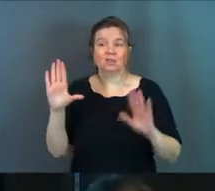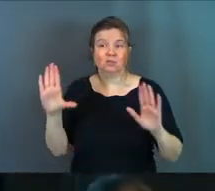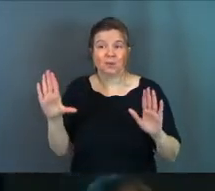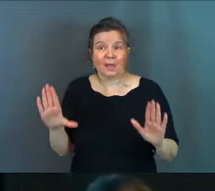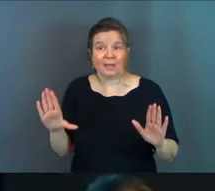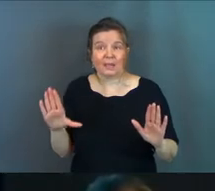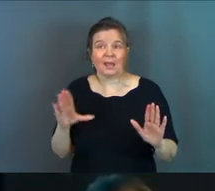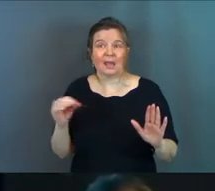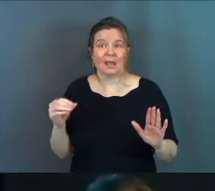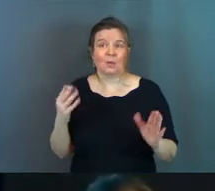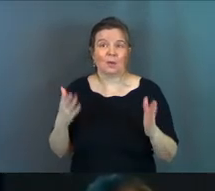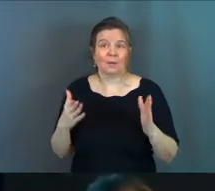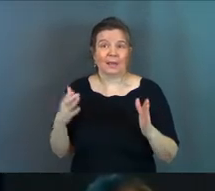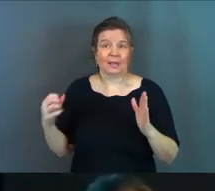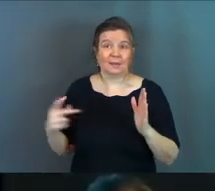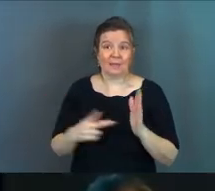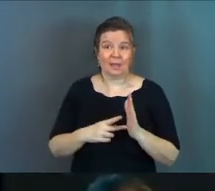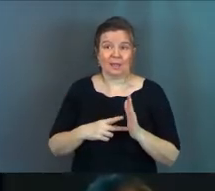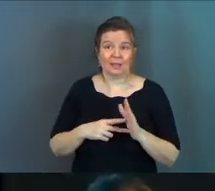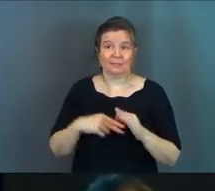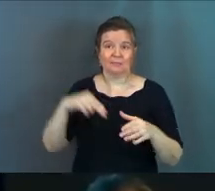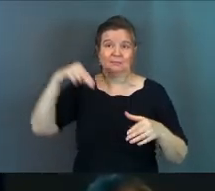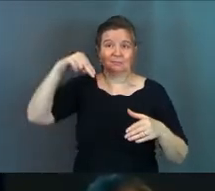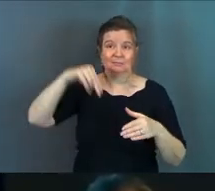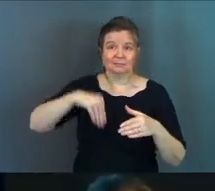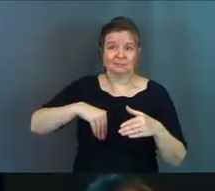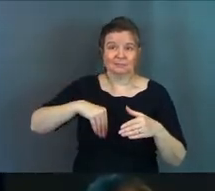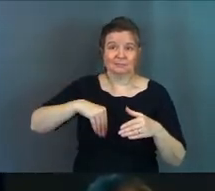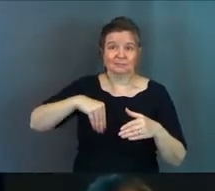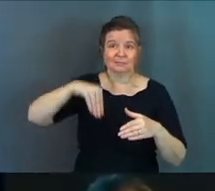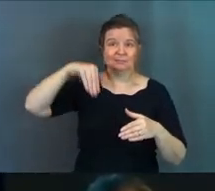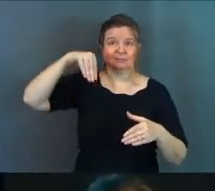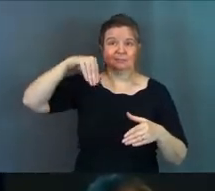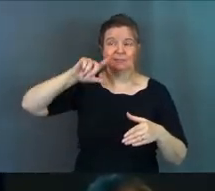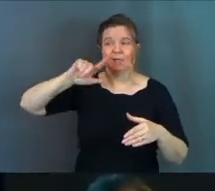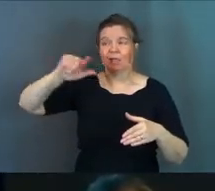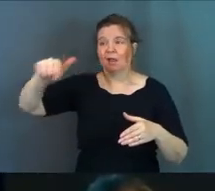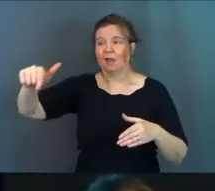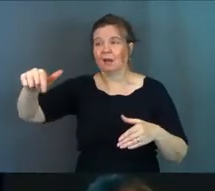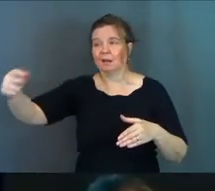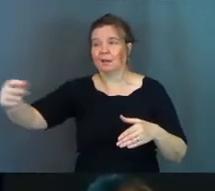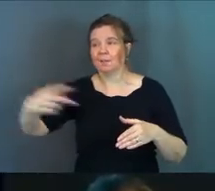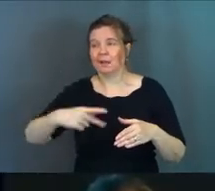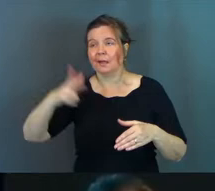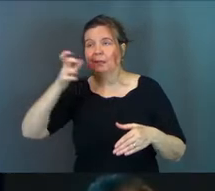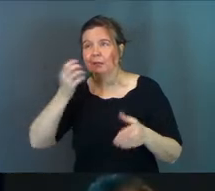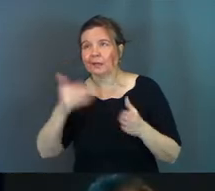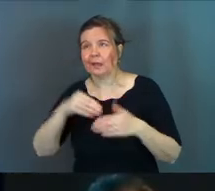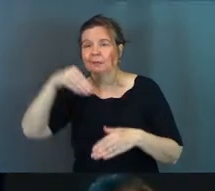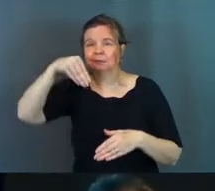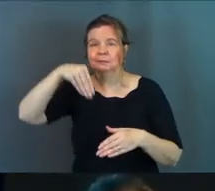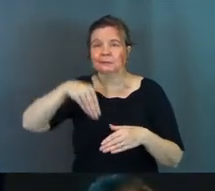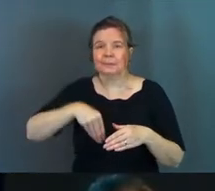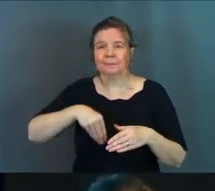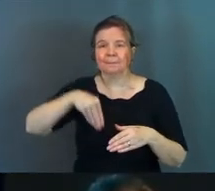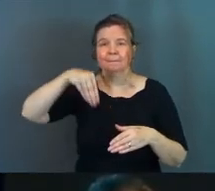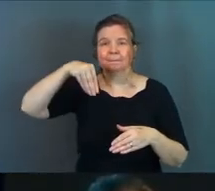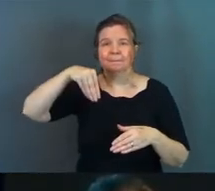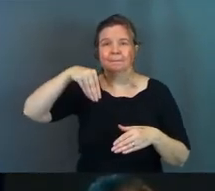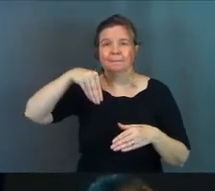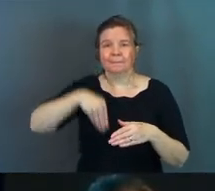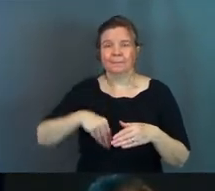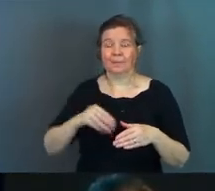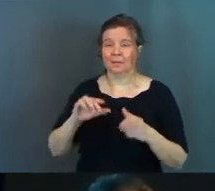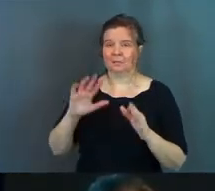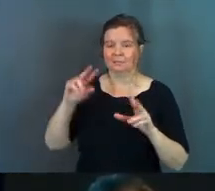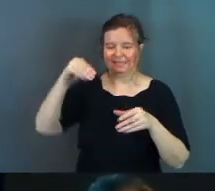great. And we might come back a month later and listen to another one. And we might dip into